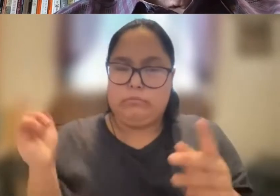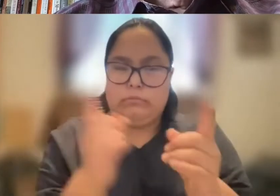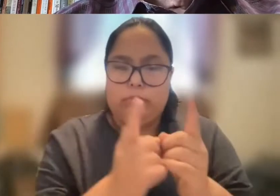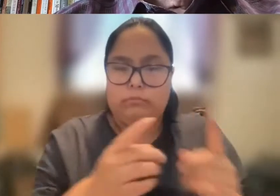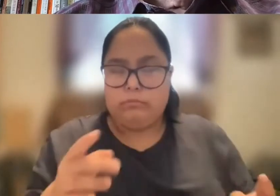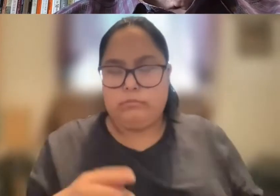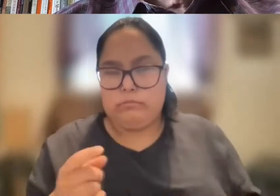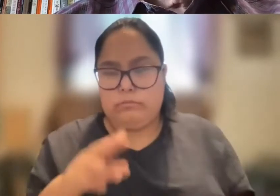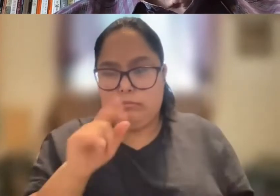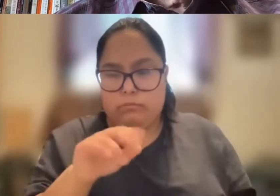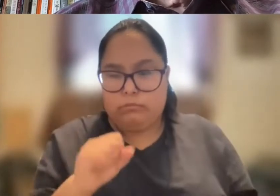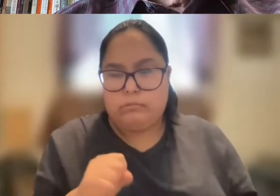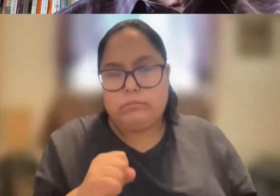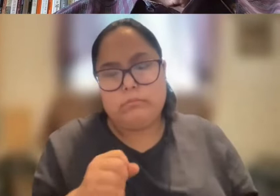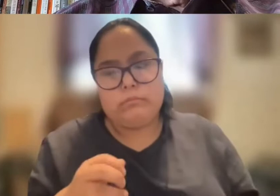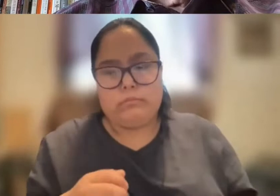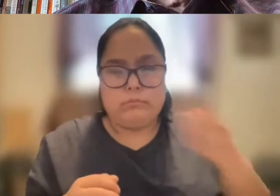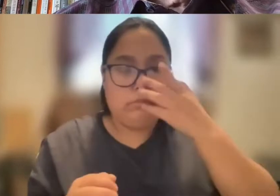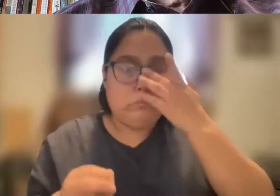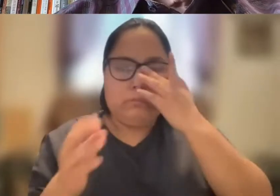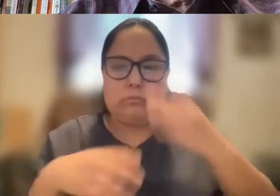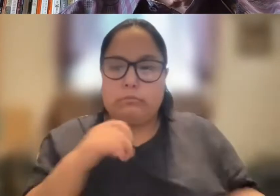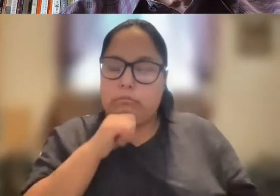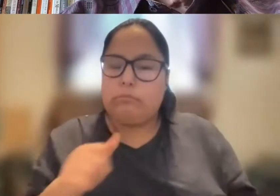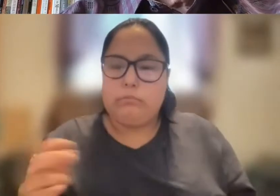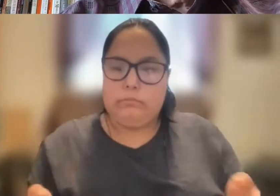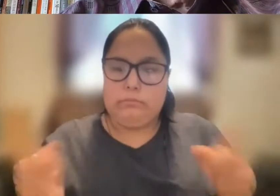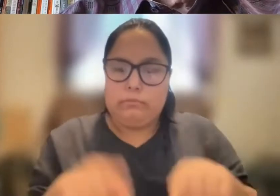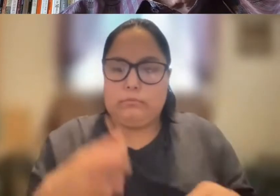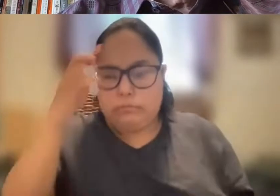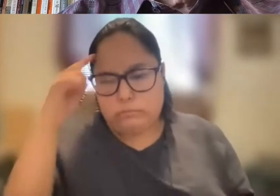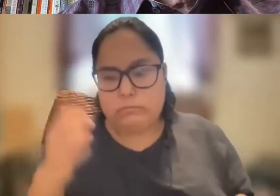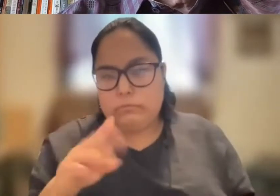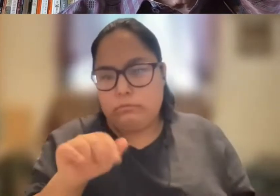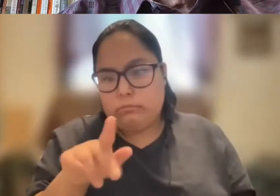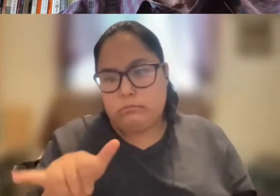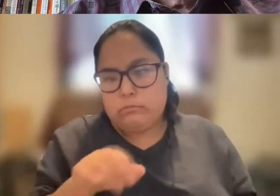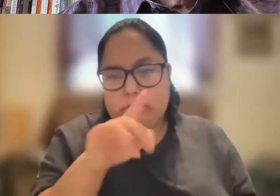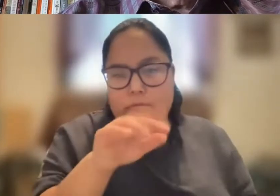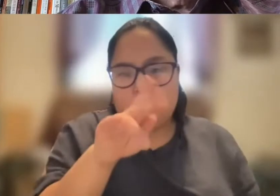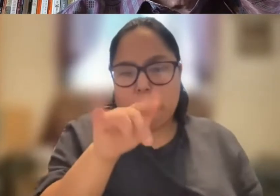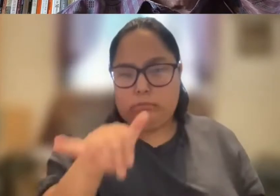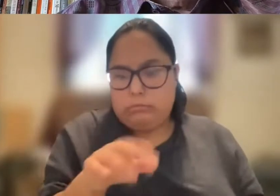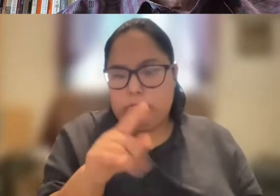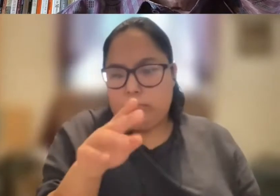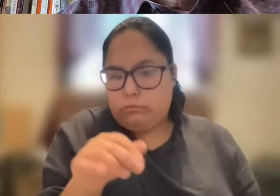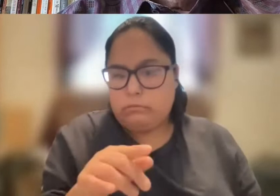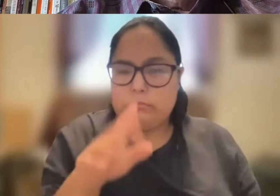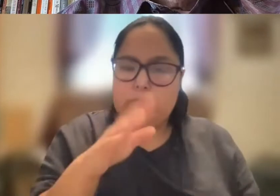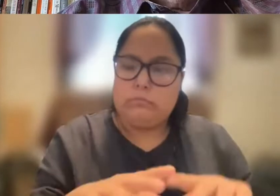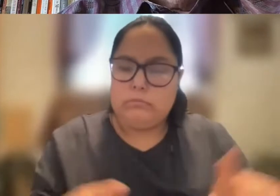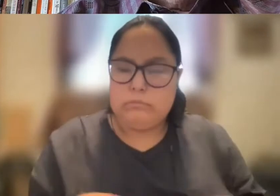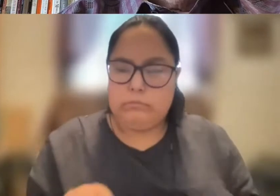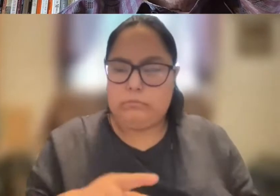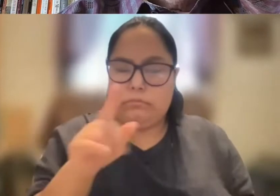paperwork there. And I said, that's not going to happen. This is military paperwork. This is a military policy. We will sign it in your